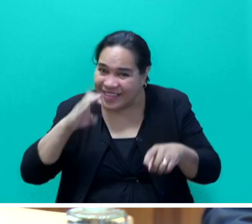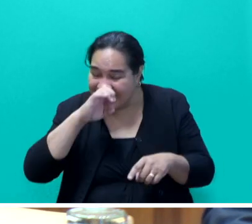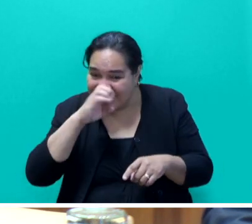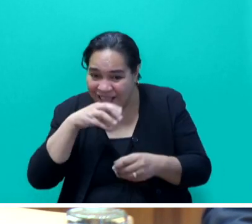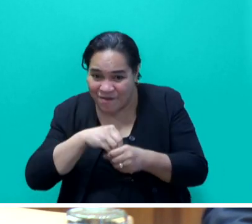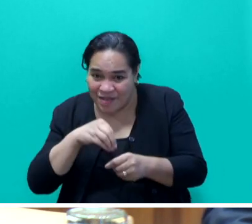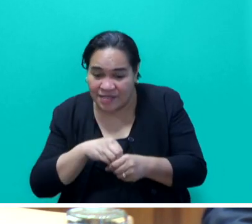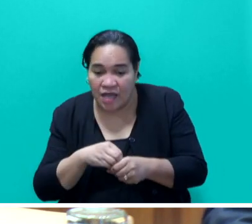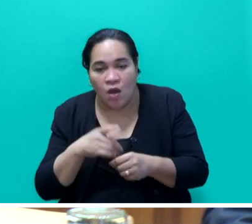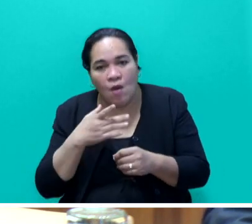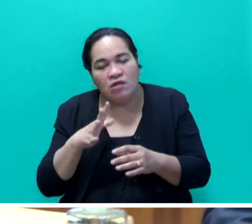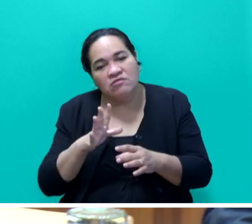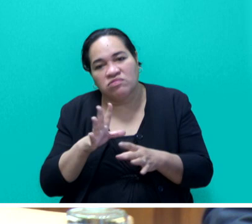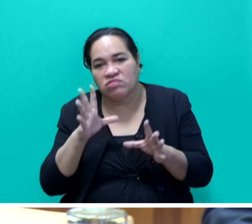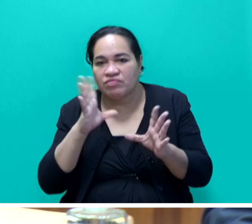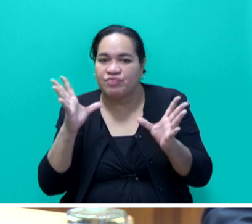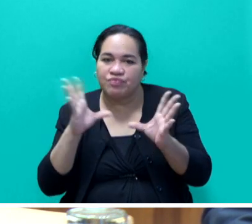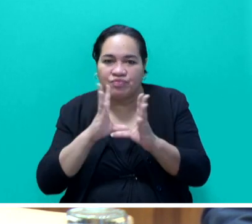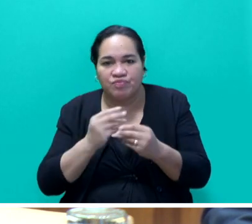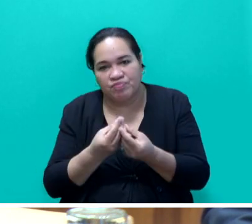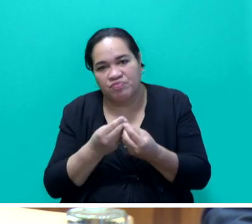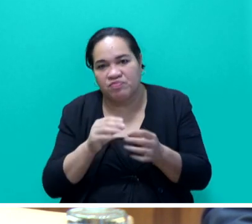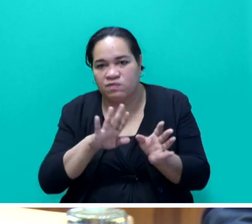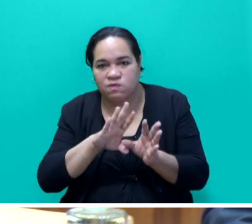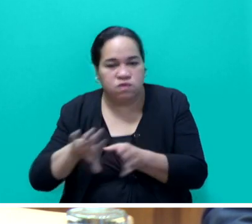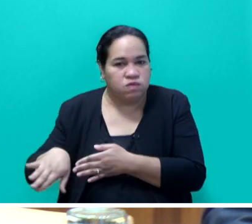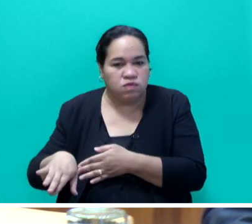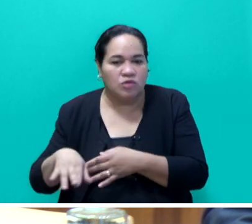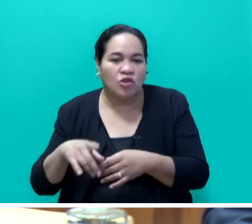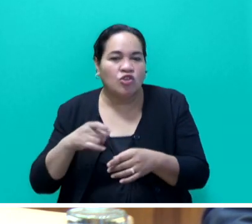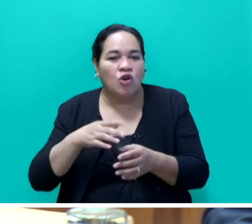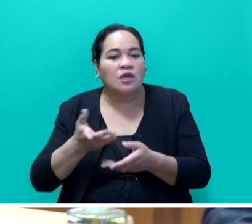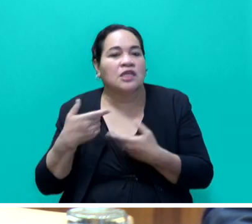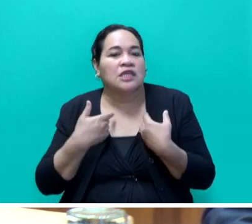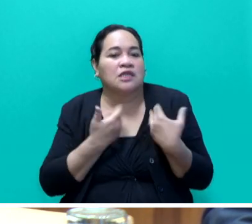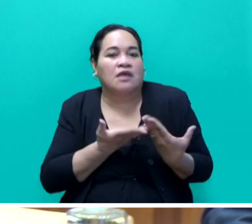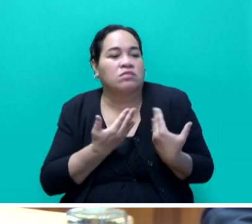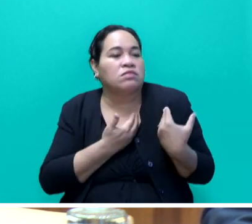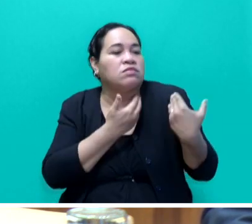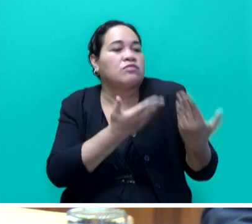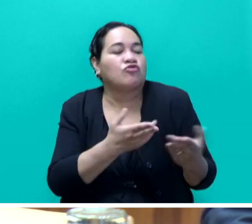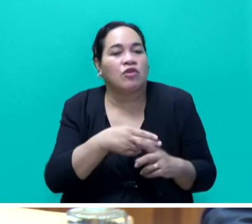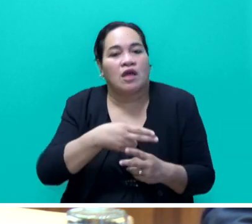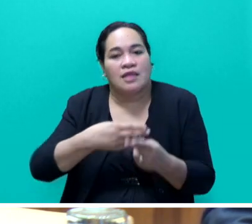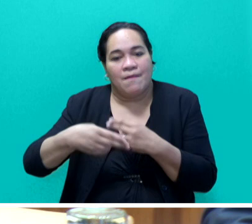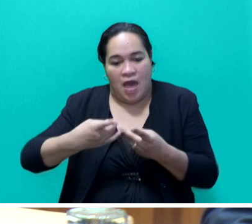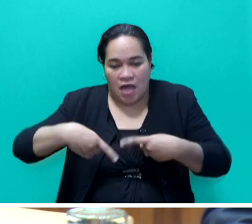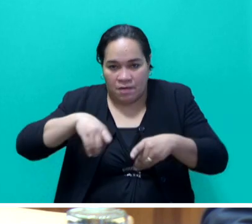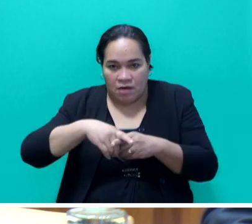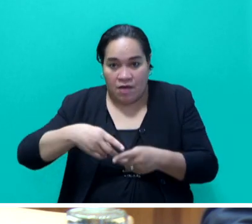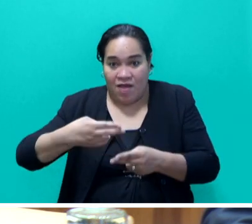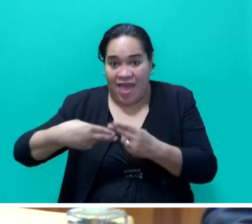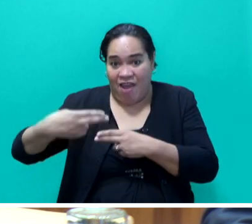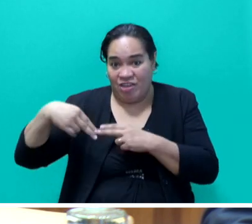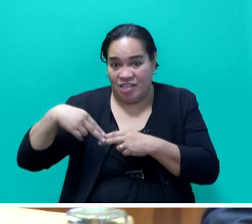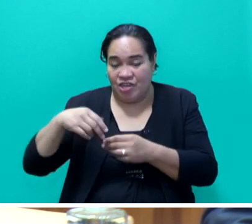was disbanded and the multicultural centers were moved to the Department of Heritage and Arts. The main aim of